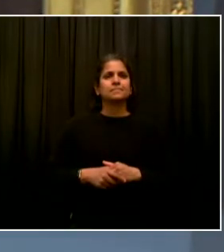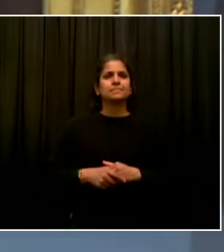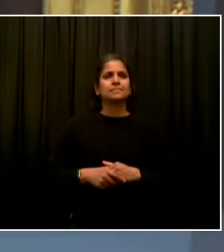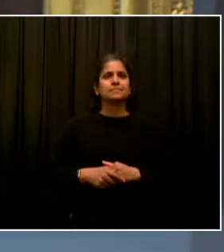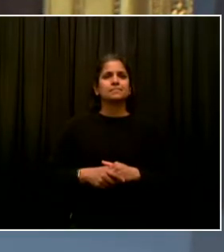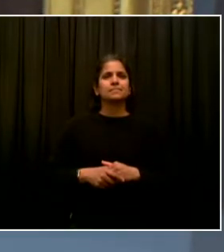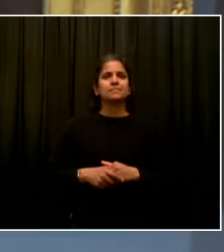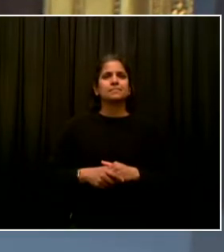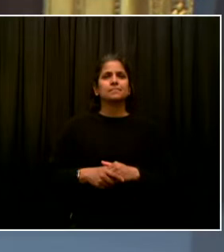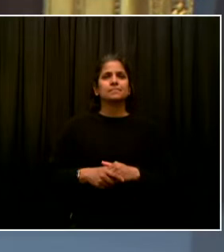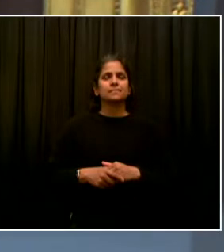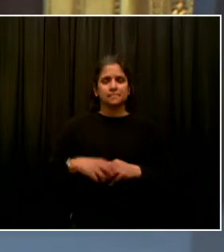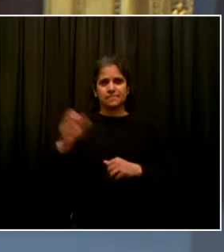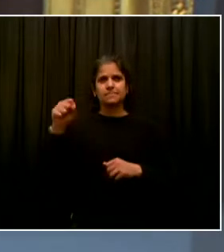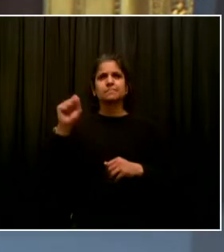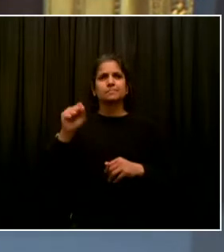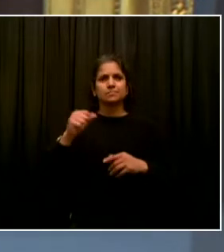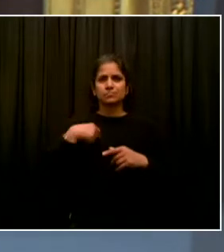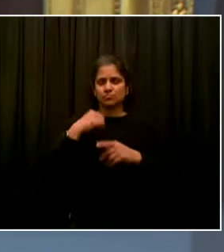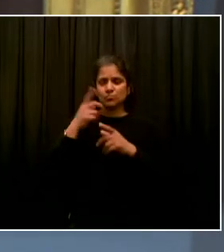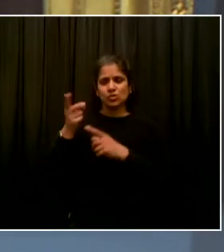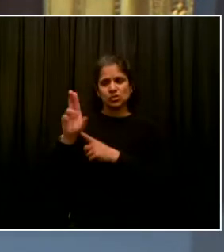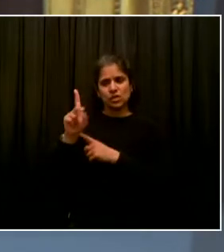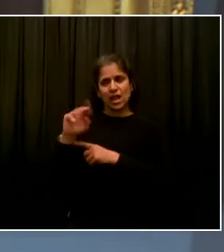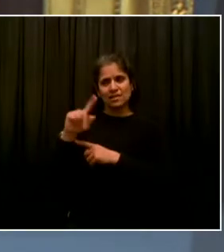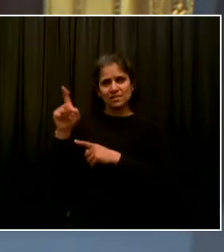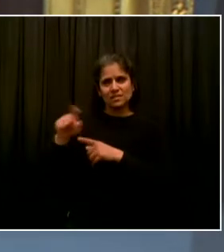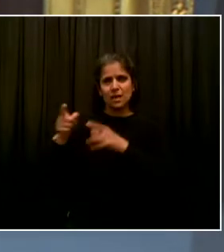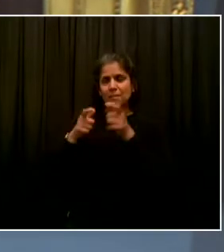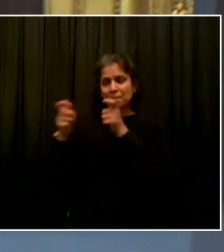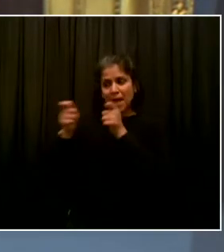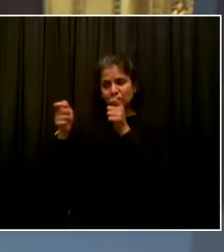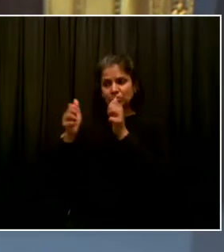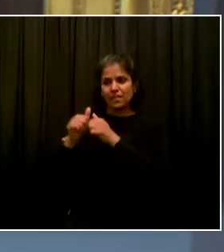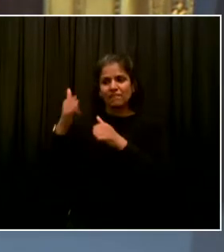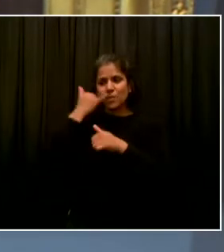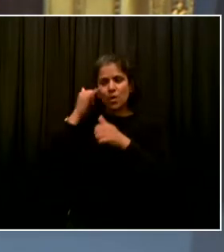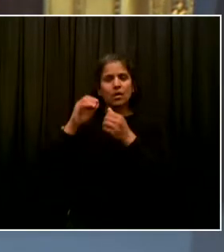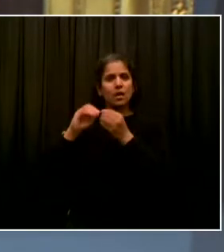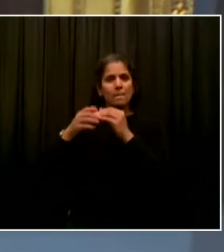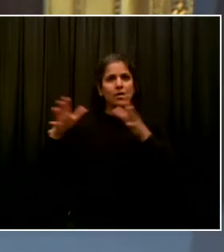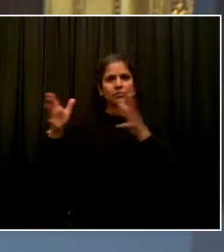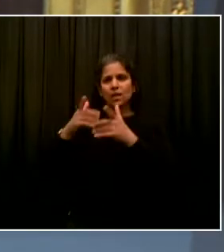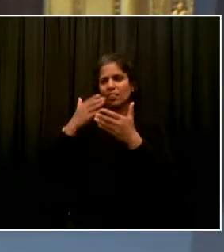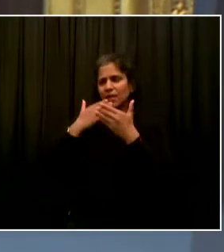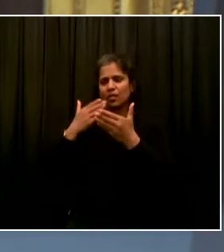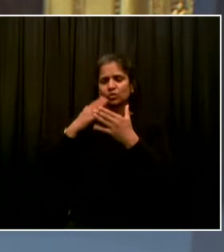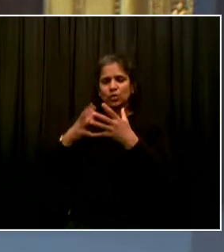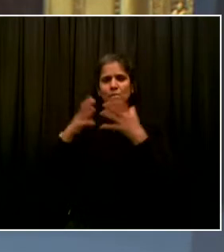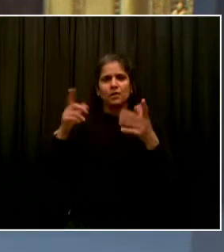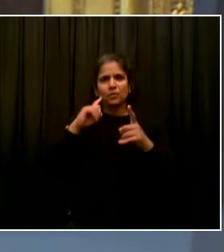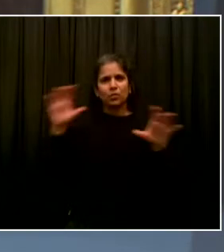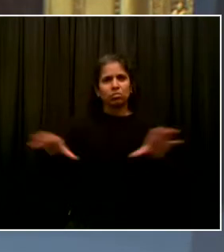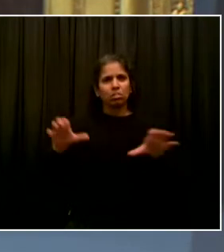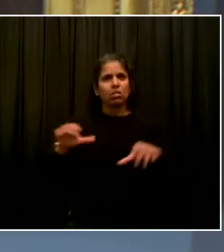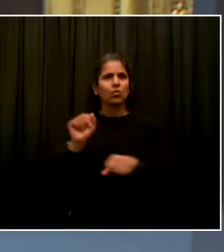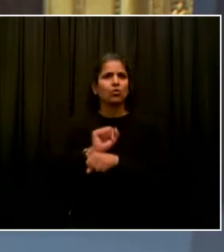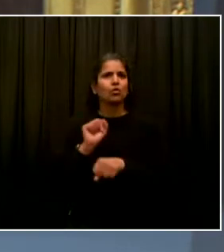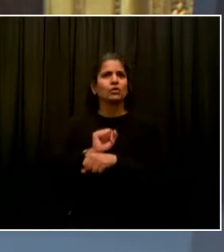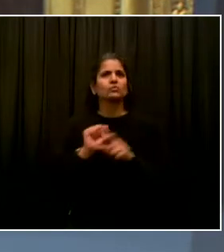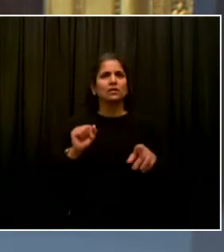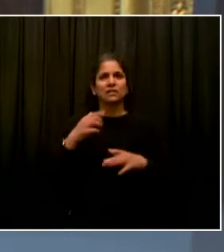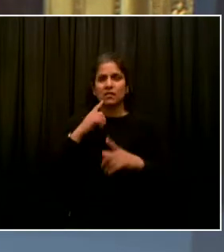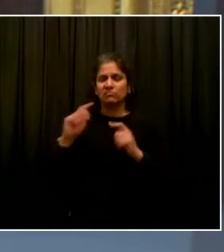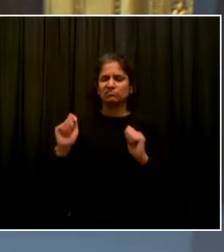managing the inflow of calls, and it's commendable. And I thank them for doing that. But is it going to be instant all the time? No, it's